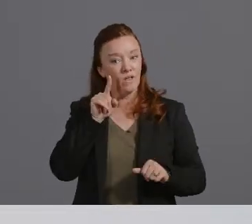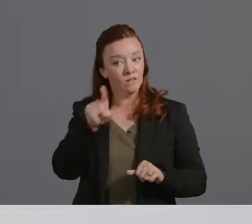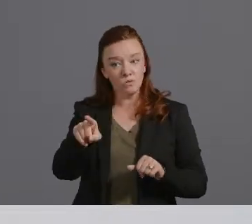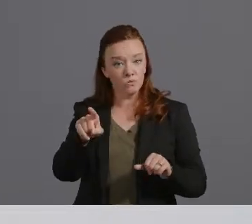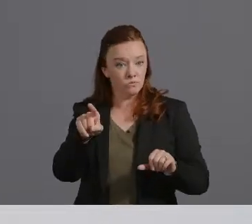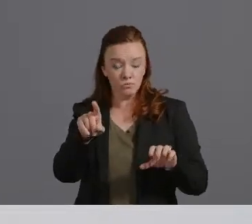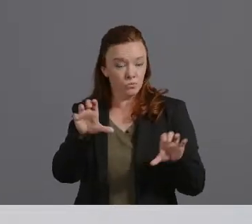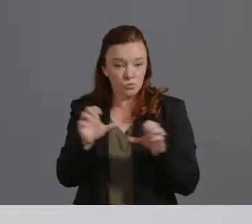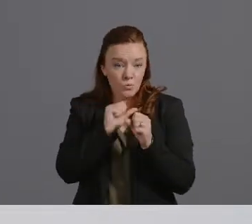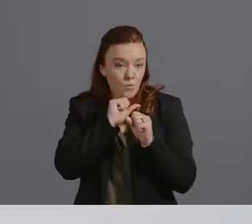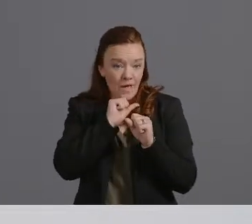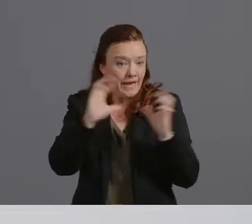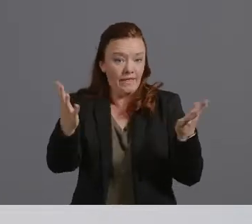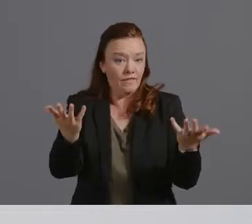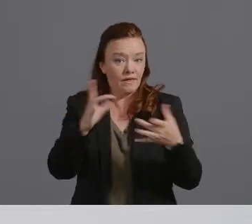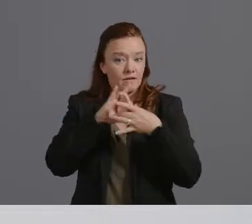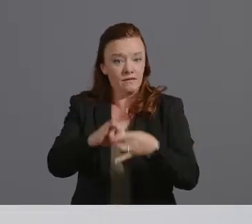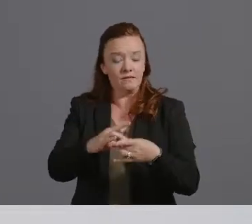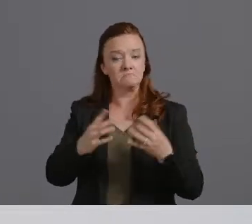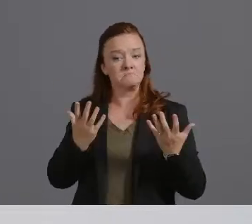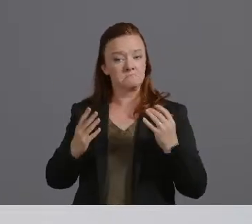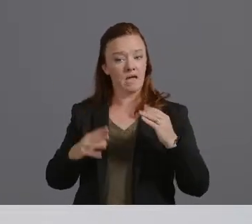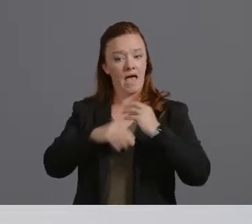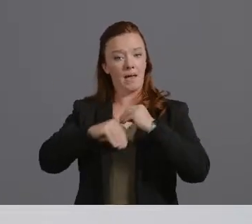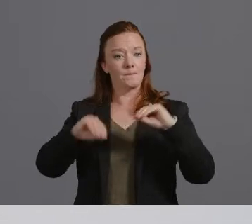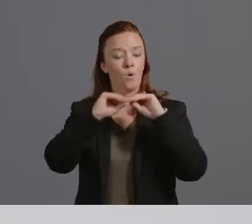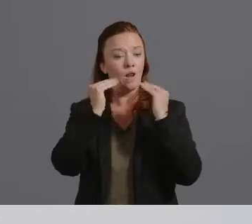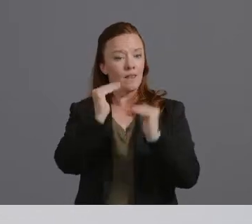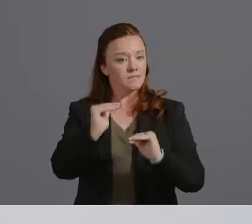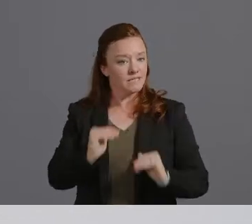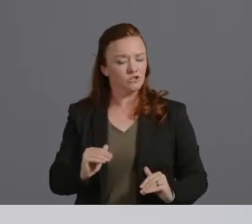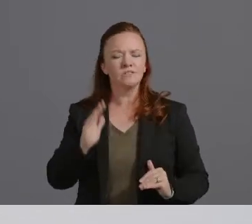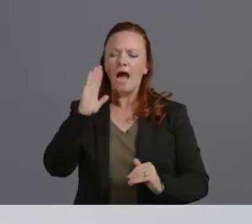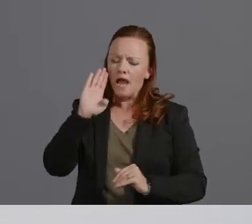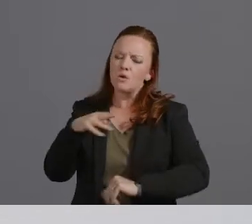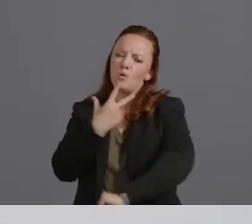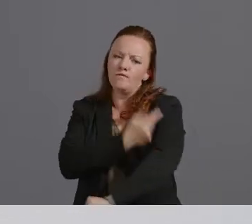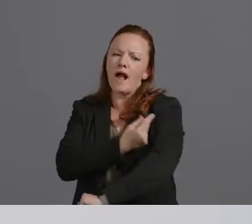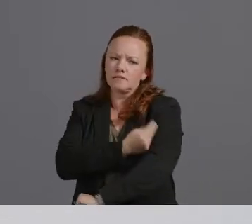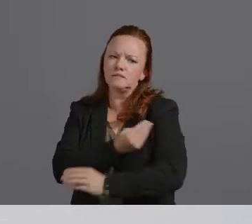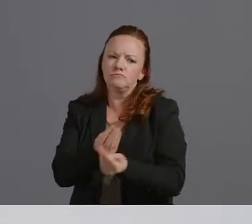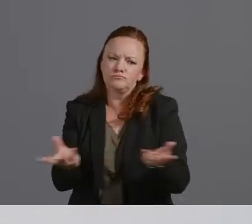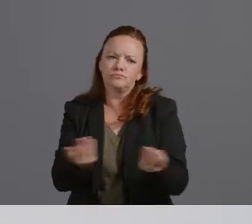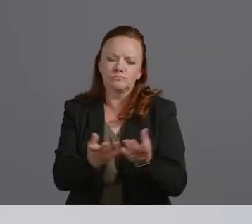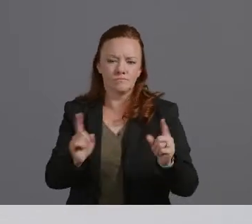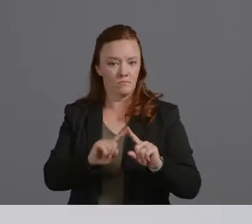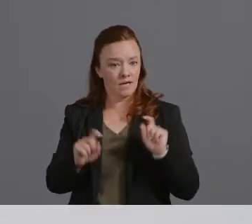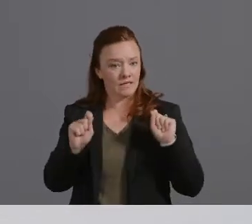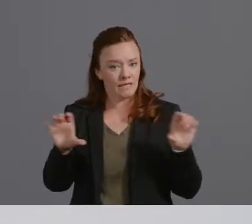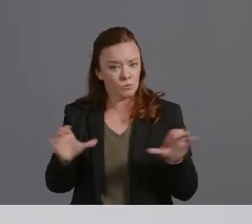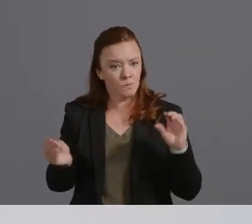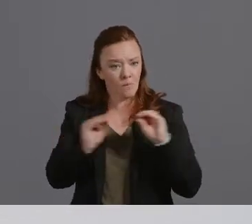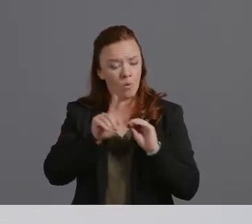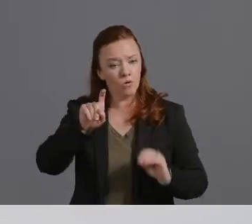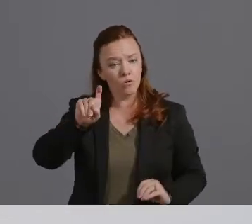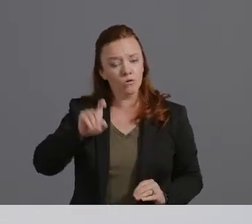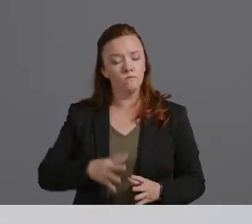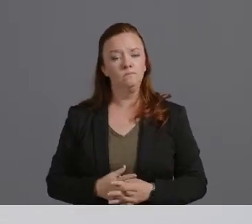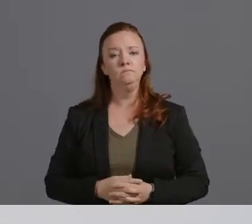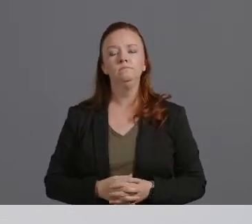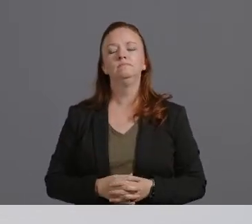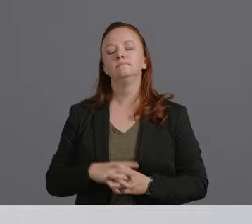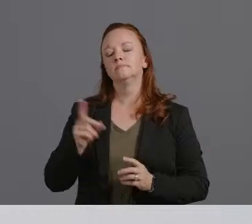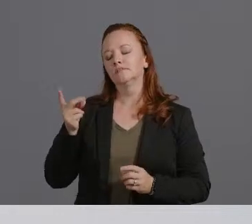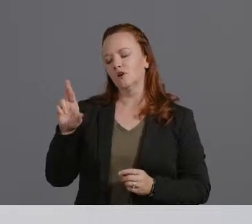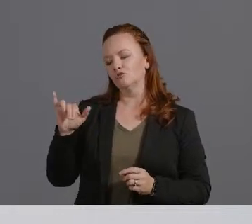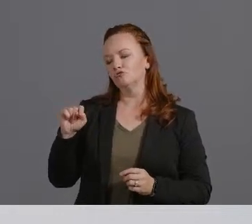anything about it with regards to more limitations? I know we have the vaccine, but can there be more done? As you